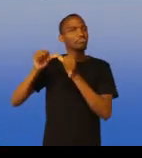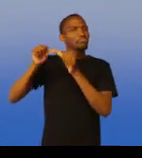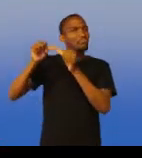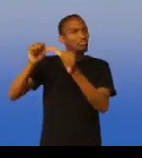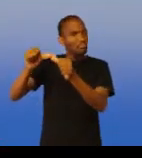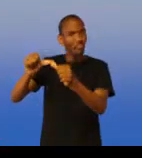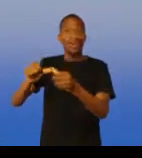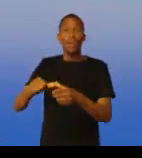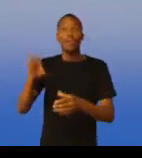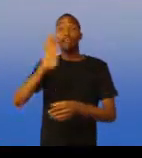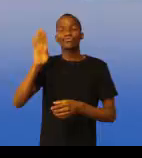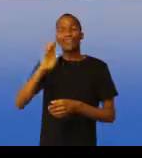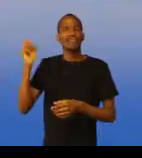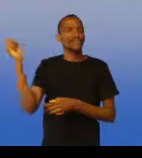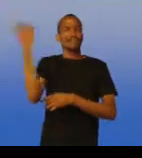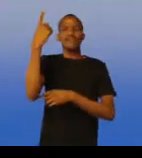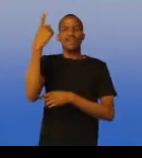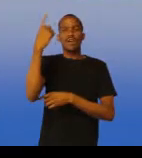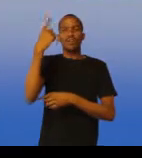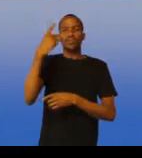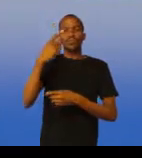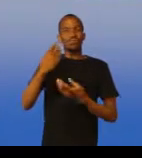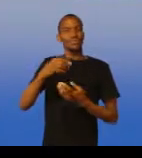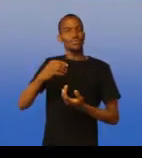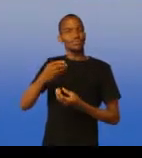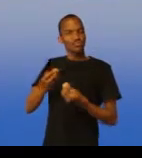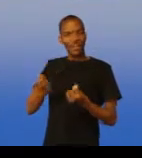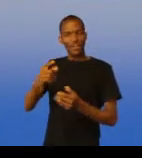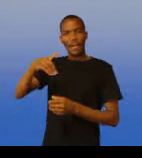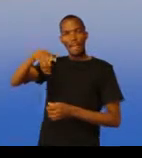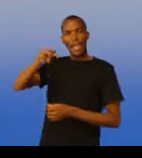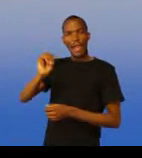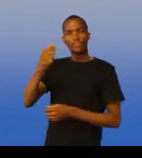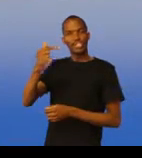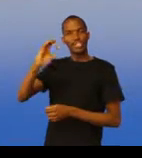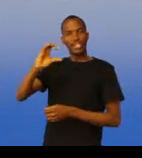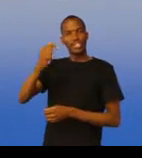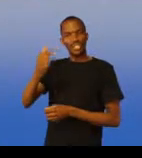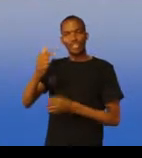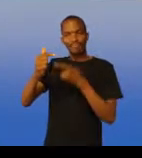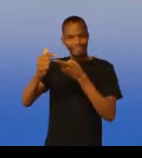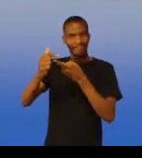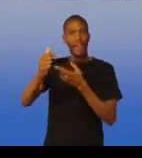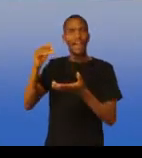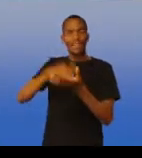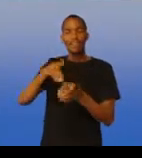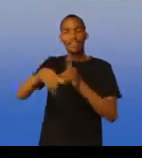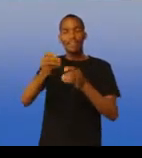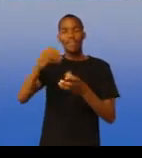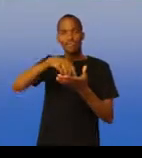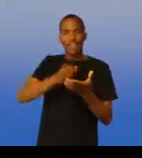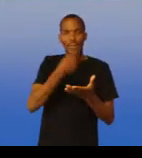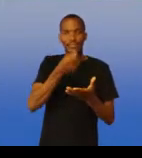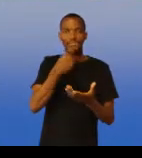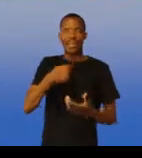#1 in terms of eliminating mother-to-child transmission, in terms of enrolling people onto ARTs. I'm really